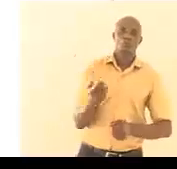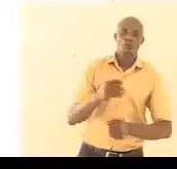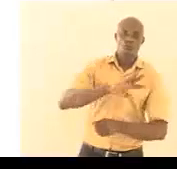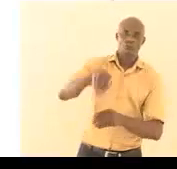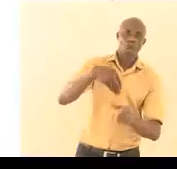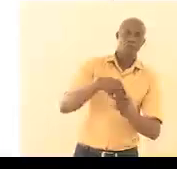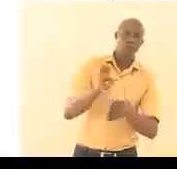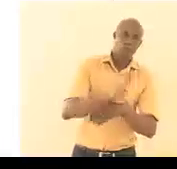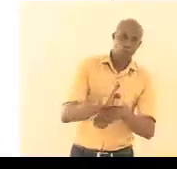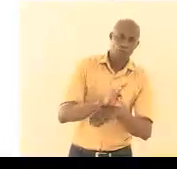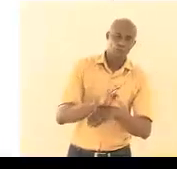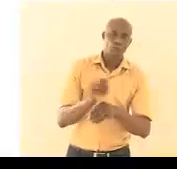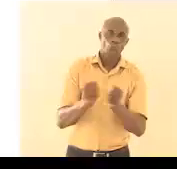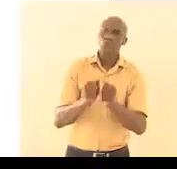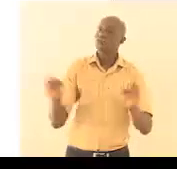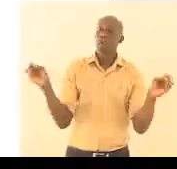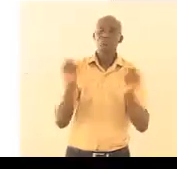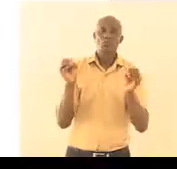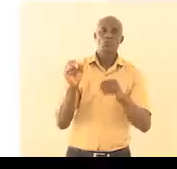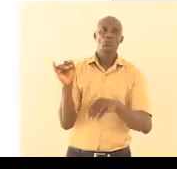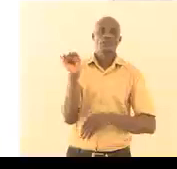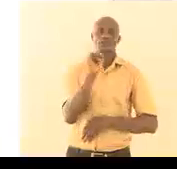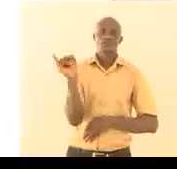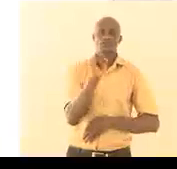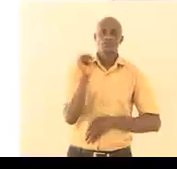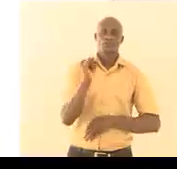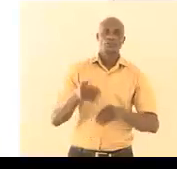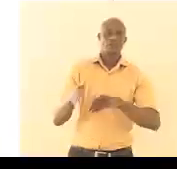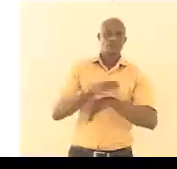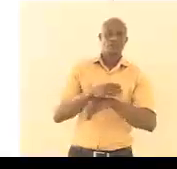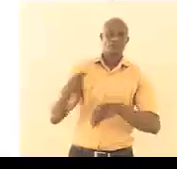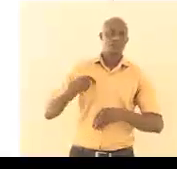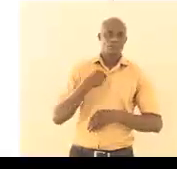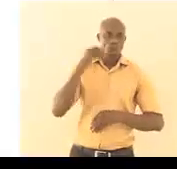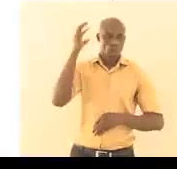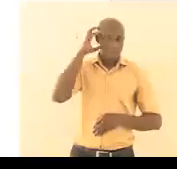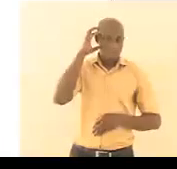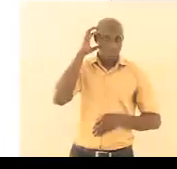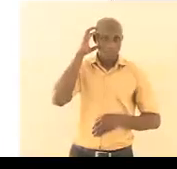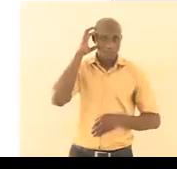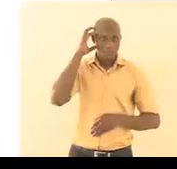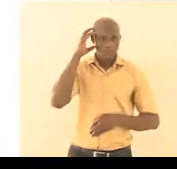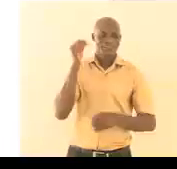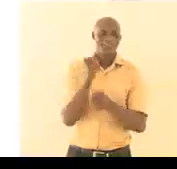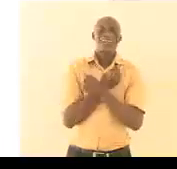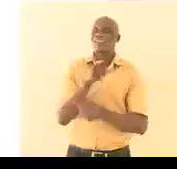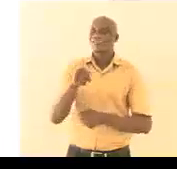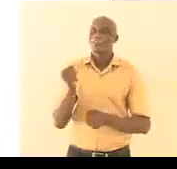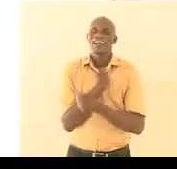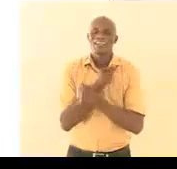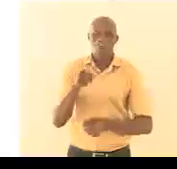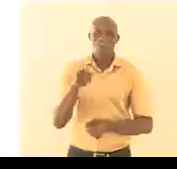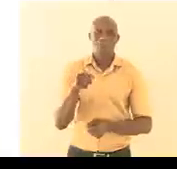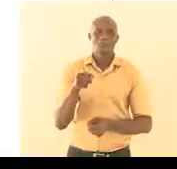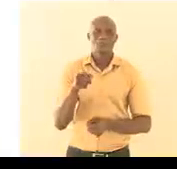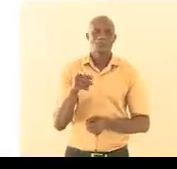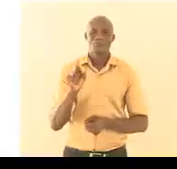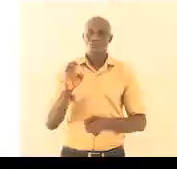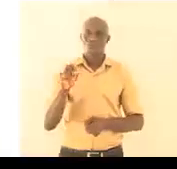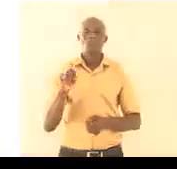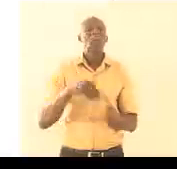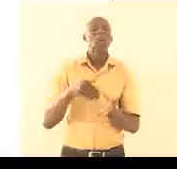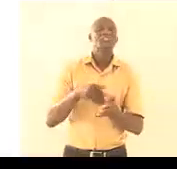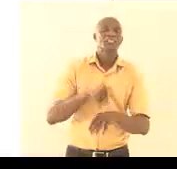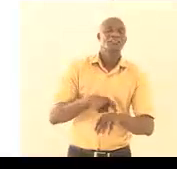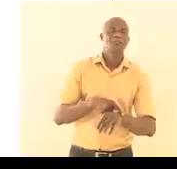no insurance cover. We hear the expression, I love you, I love you, I love you,